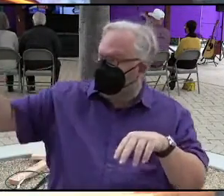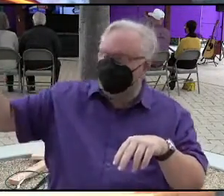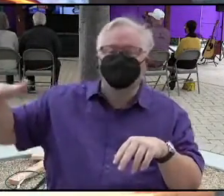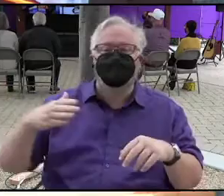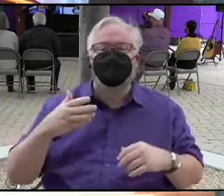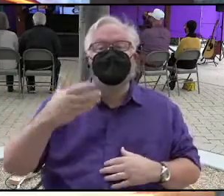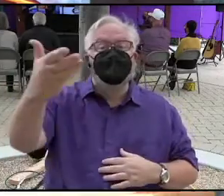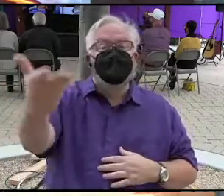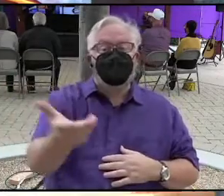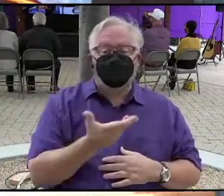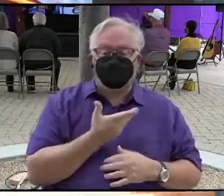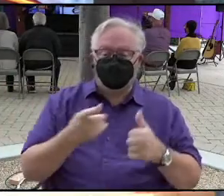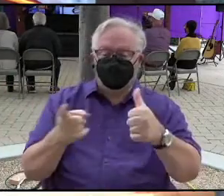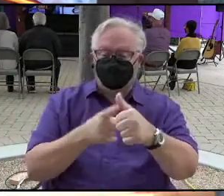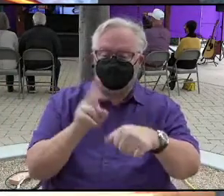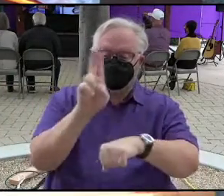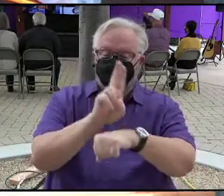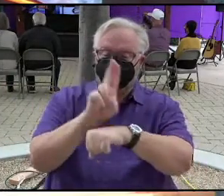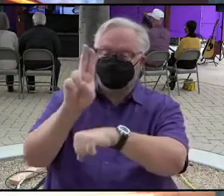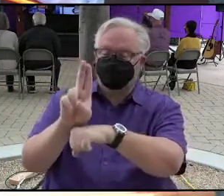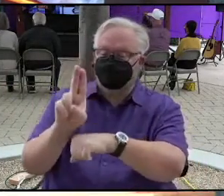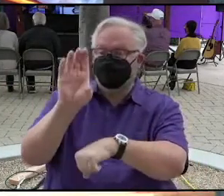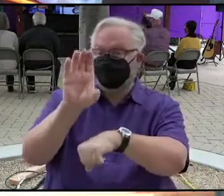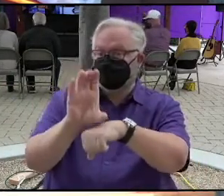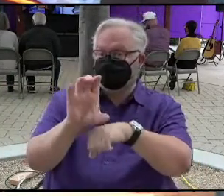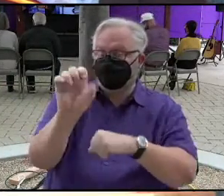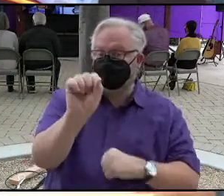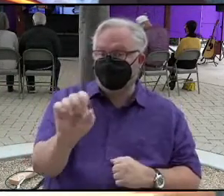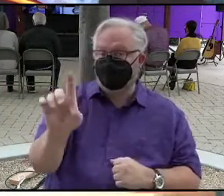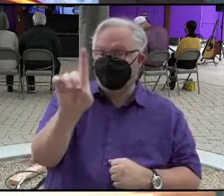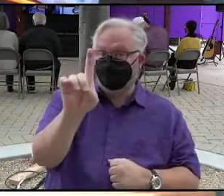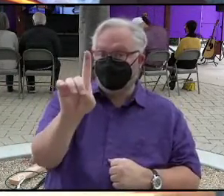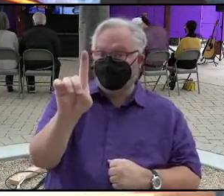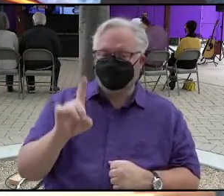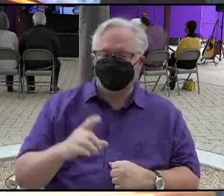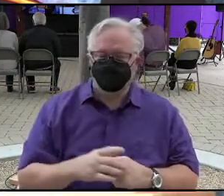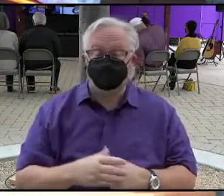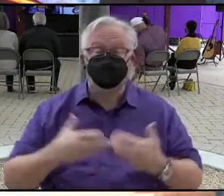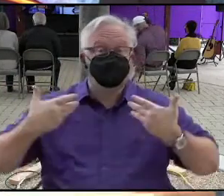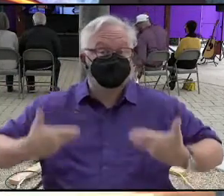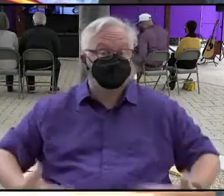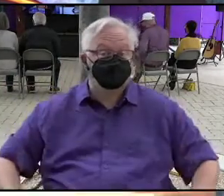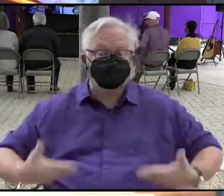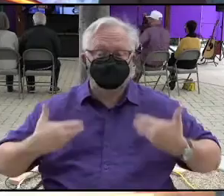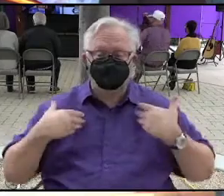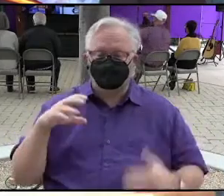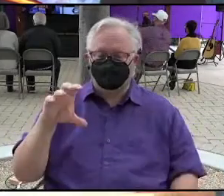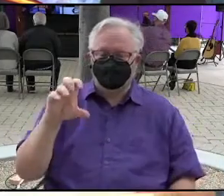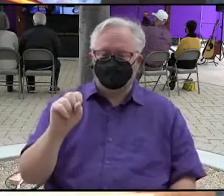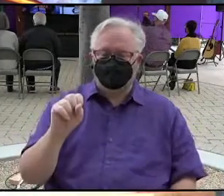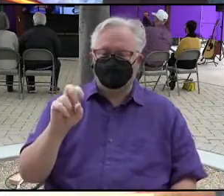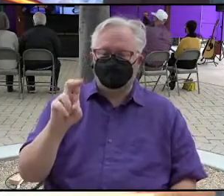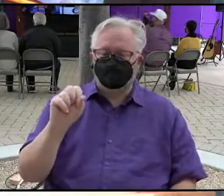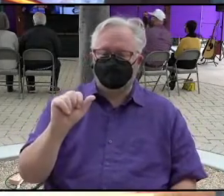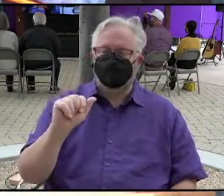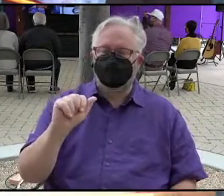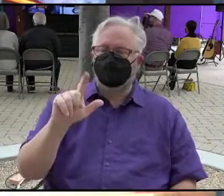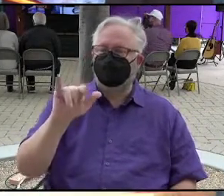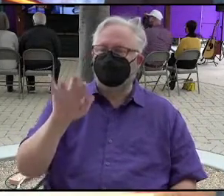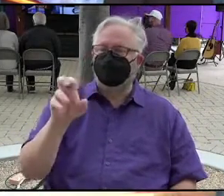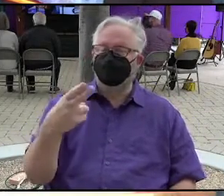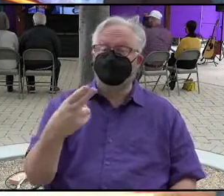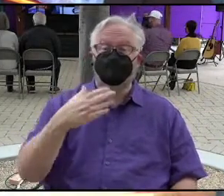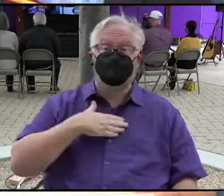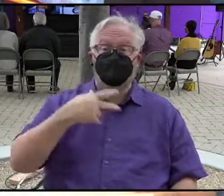Welcome to the First Unitarian Universalist Church of San Diego. My name is Suzelle Lynch, and my